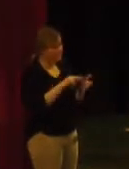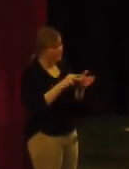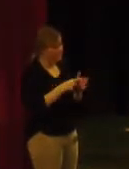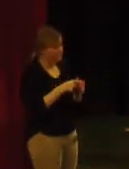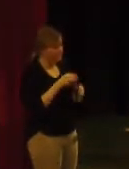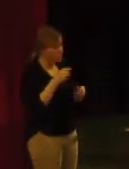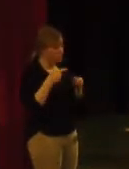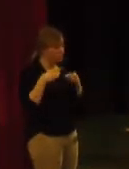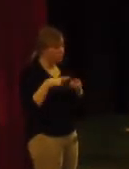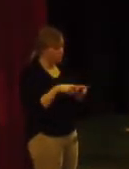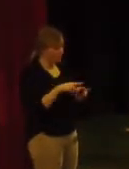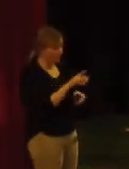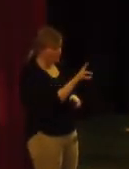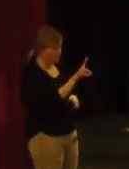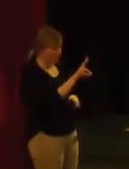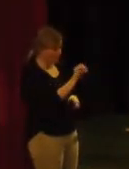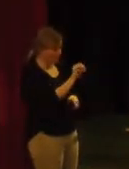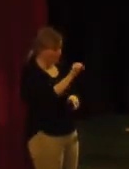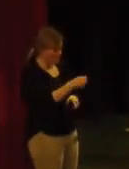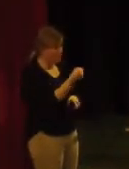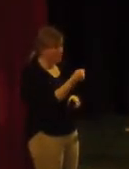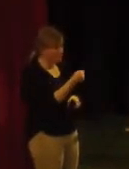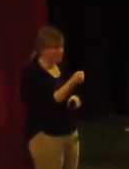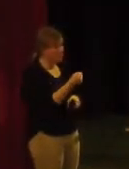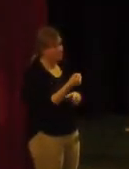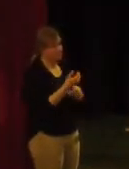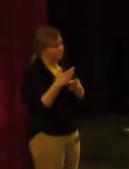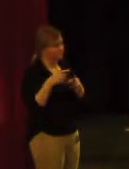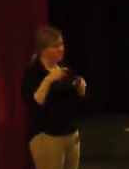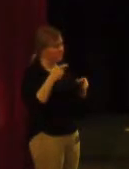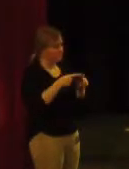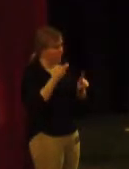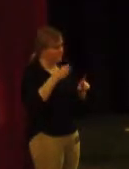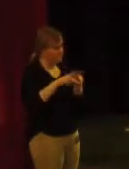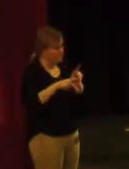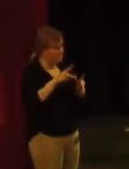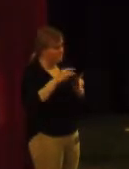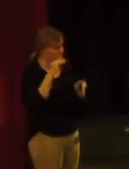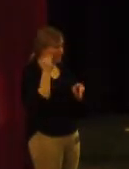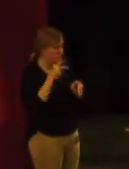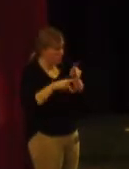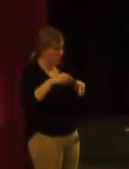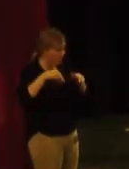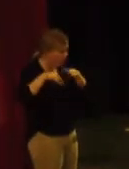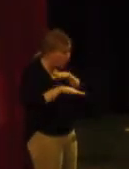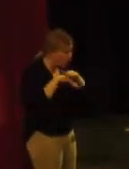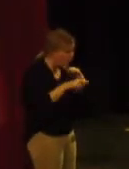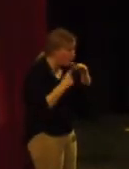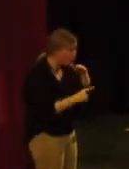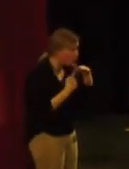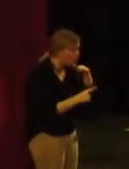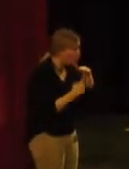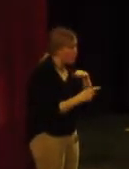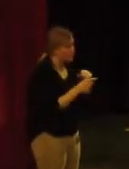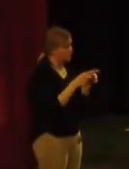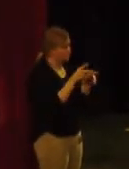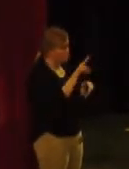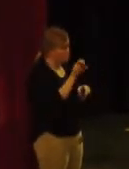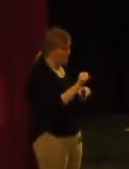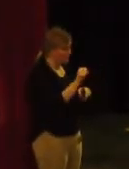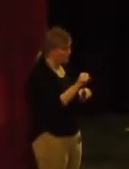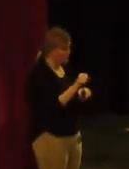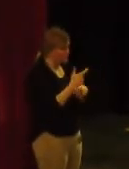the 30s because even though as bad as it was in the U.S., it was worse down there. The interesting thing about